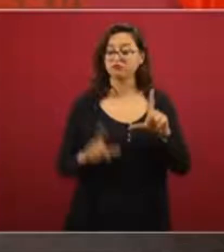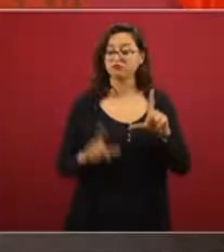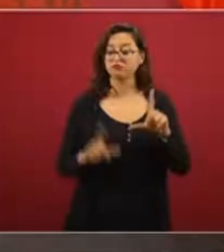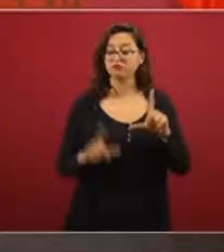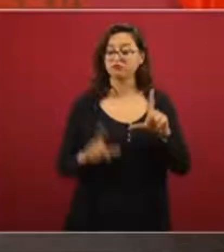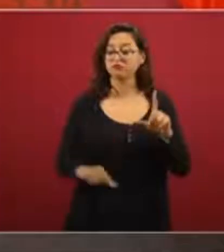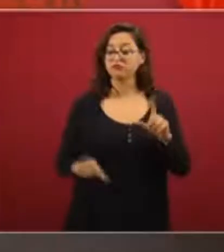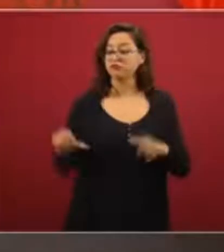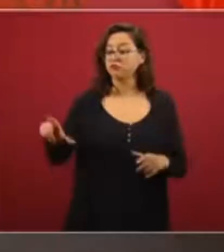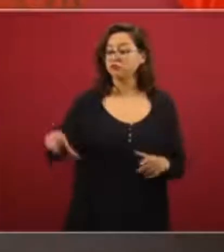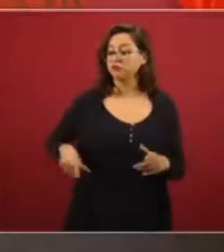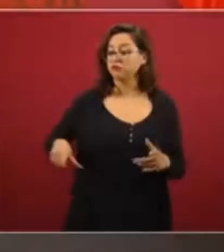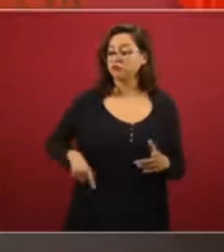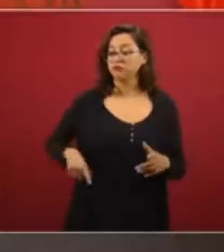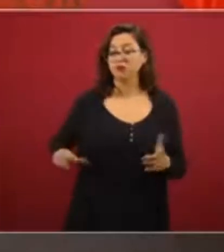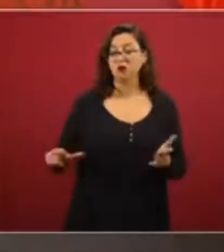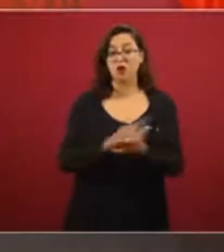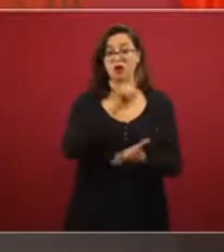valued.